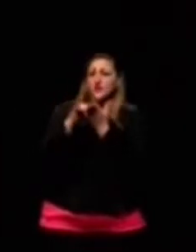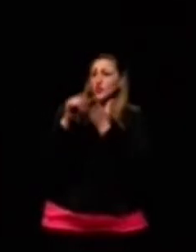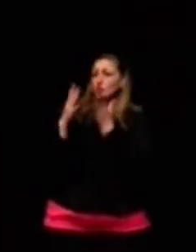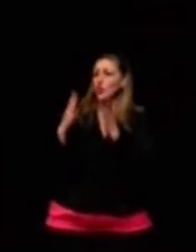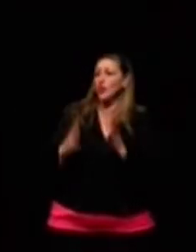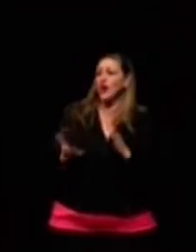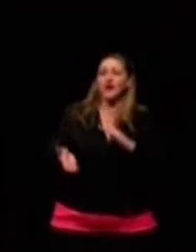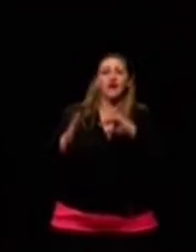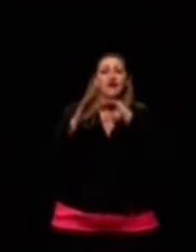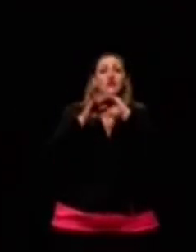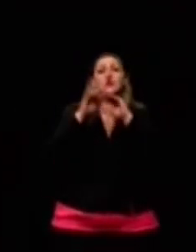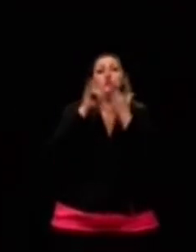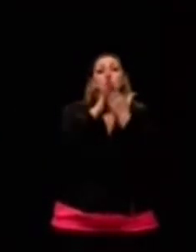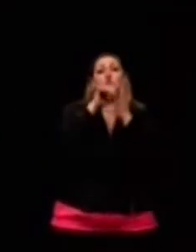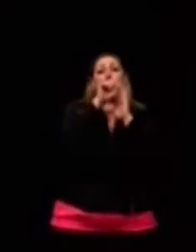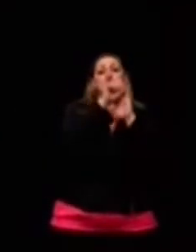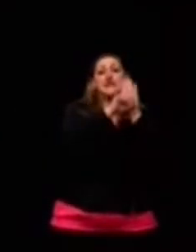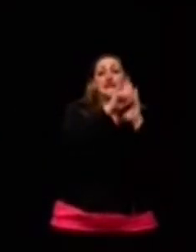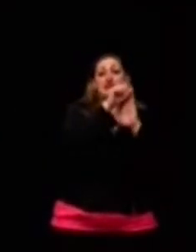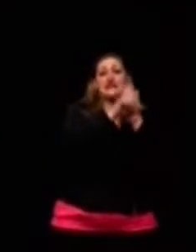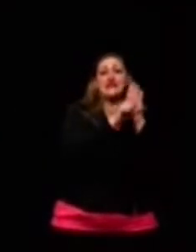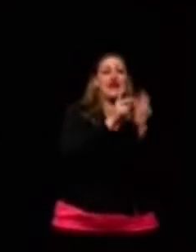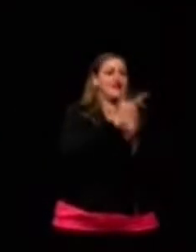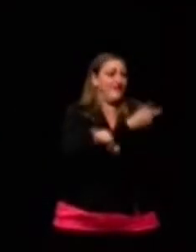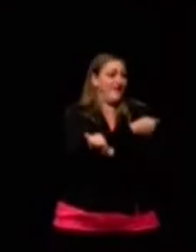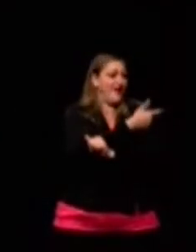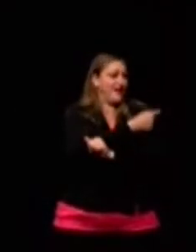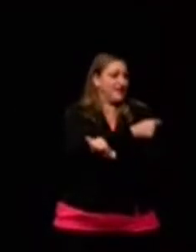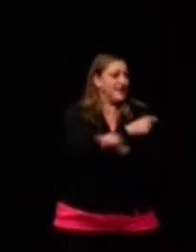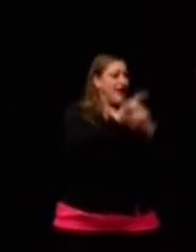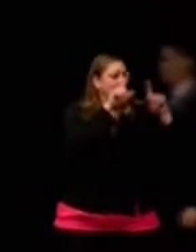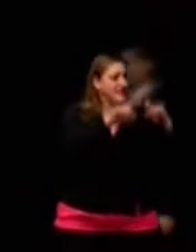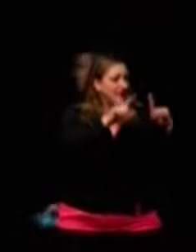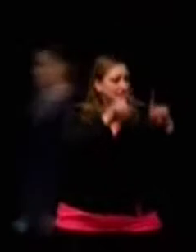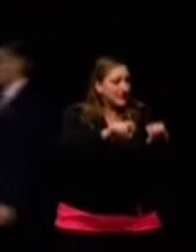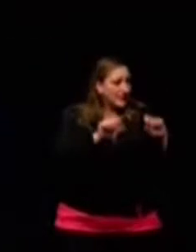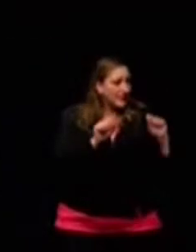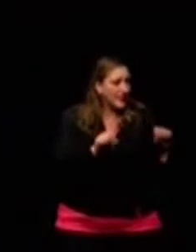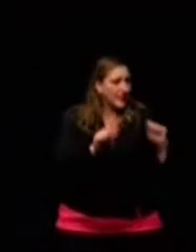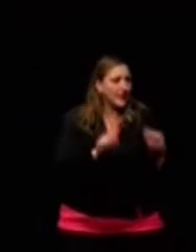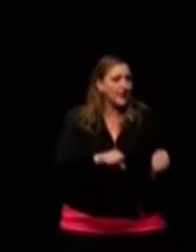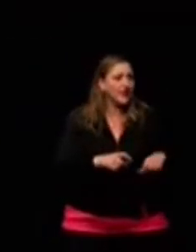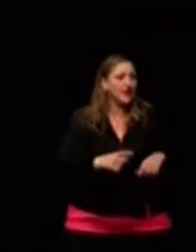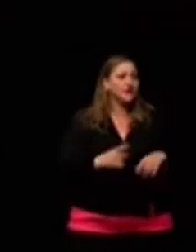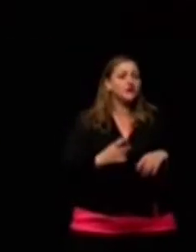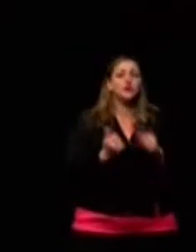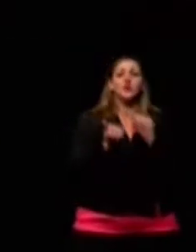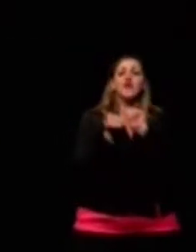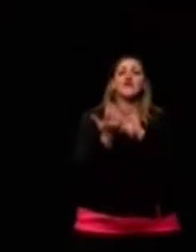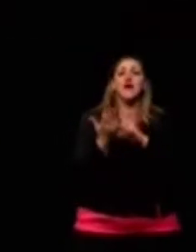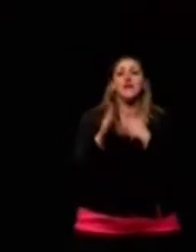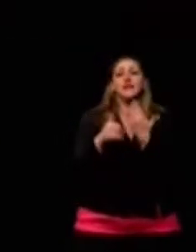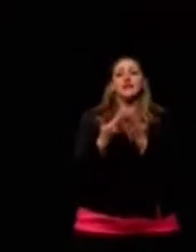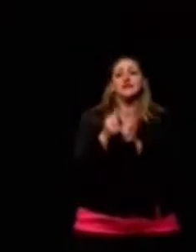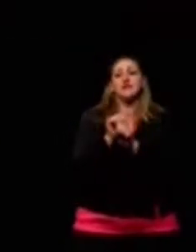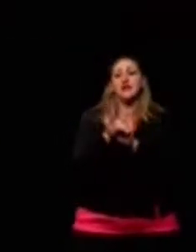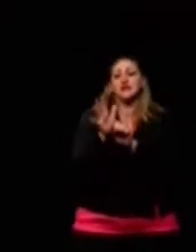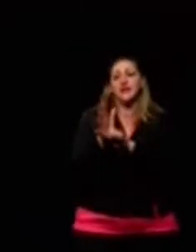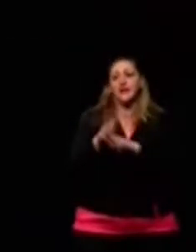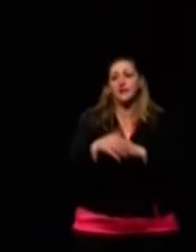as increased New York State's vaccination and testing capacity to help confront this